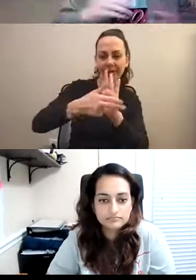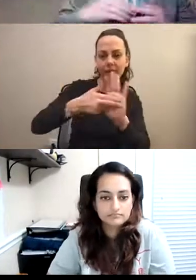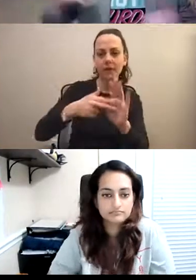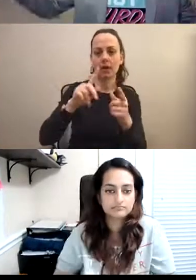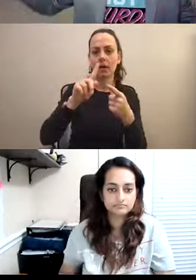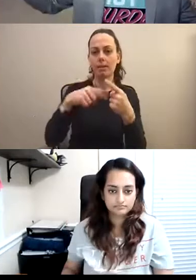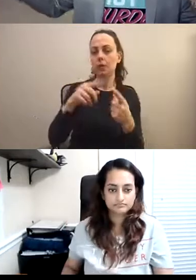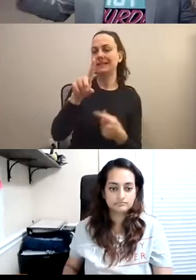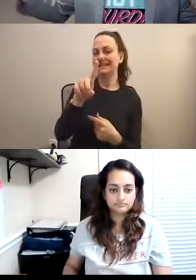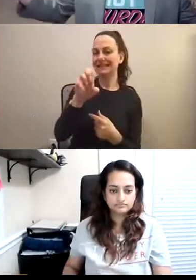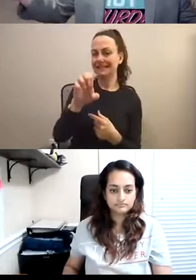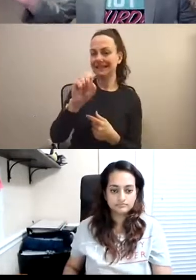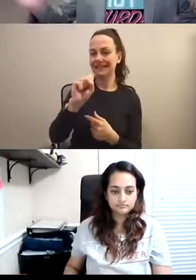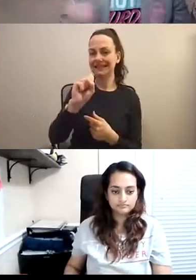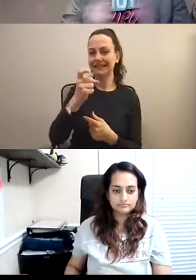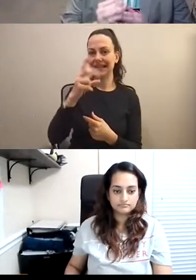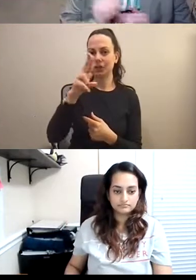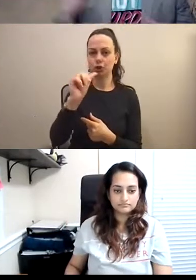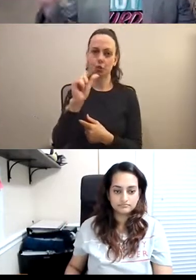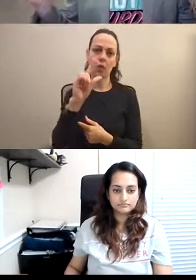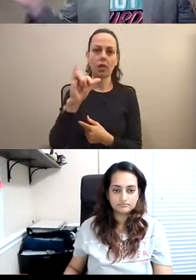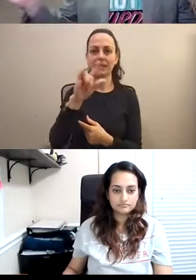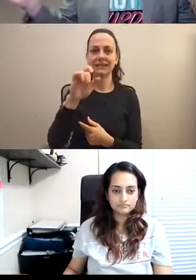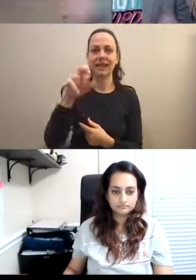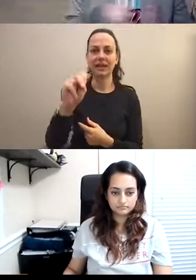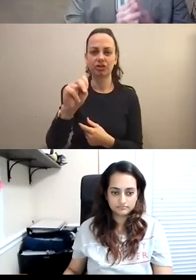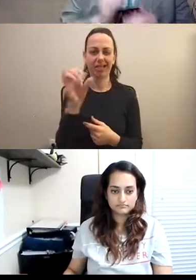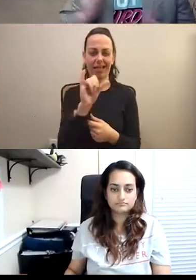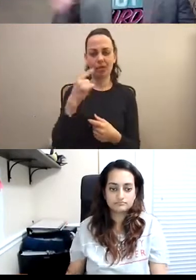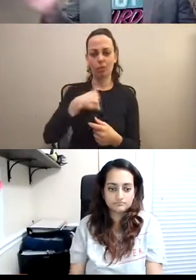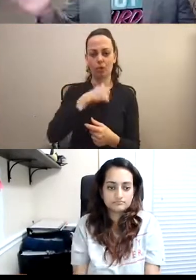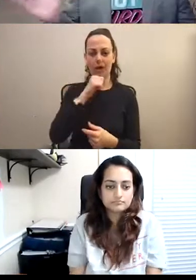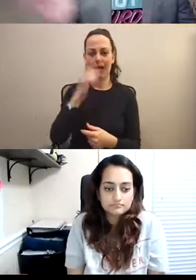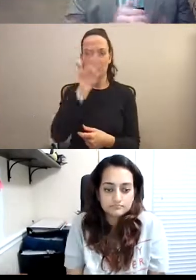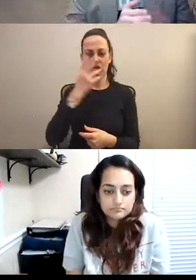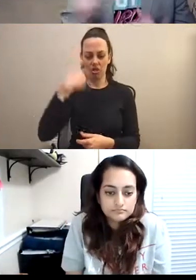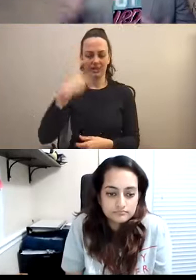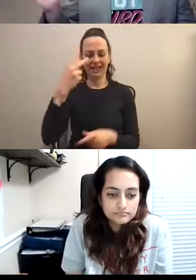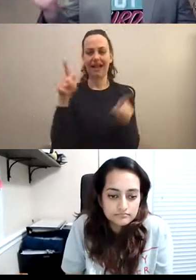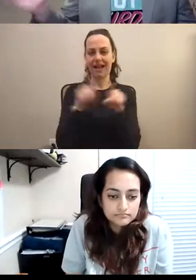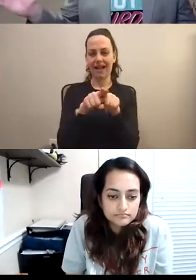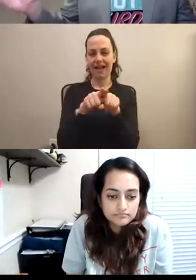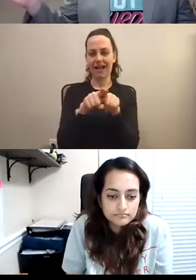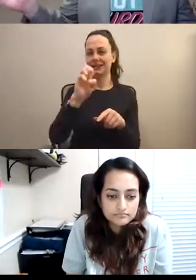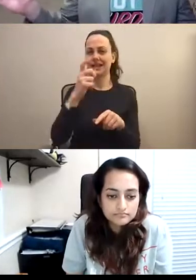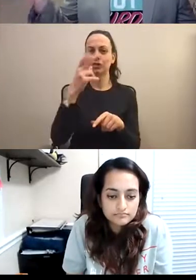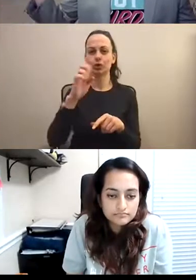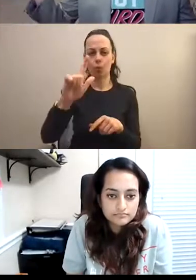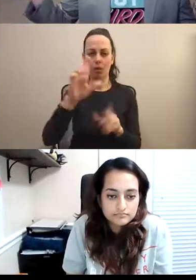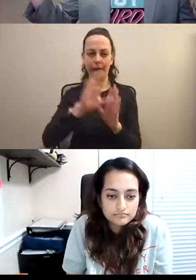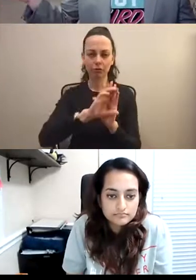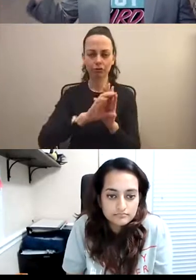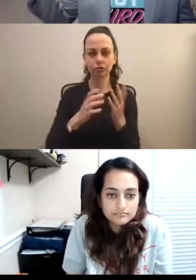desexualization, like we're not seen as attractive characters. So I think that plays a role in when we start talking about getting into